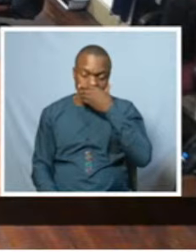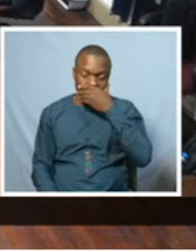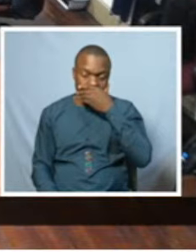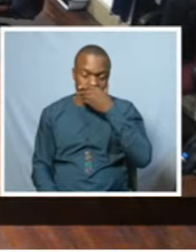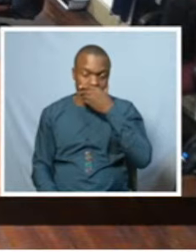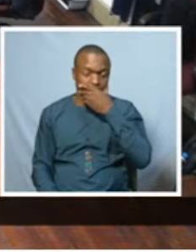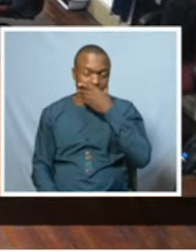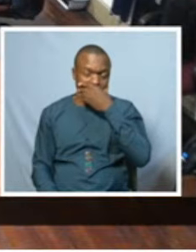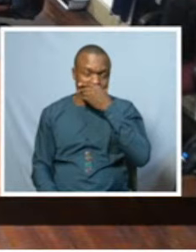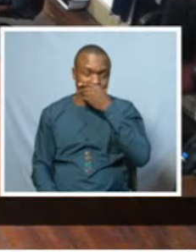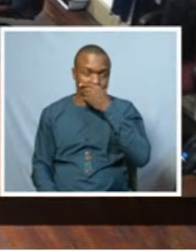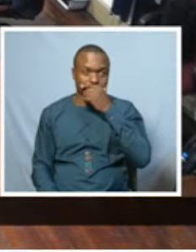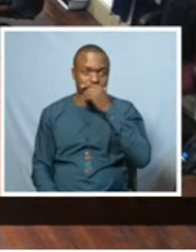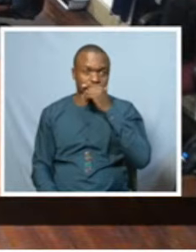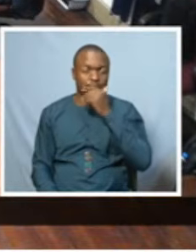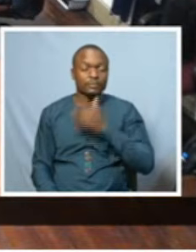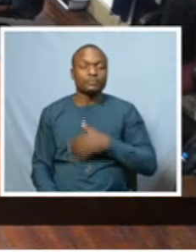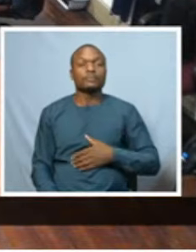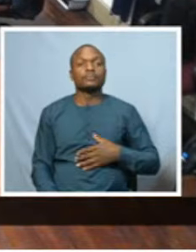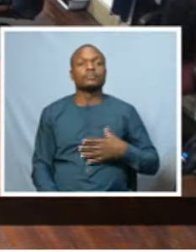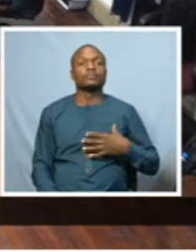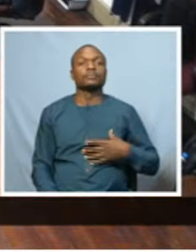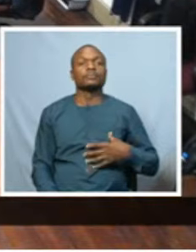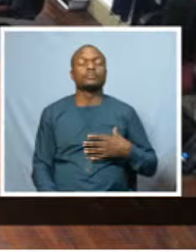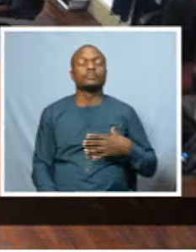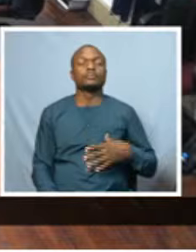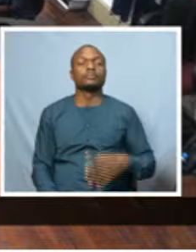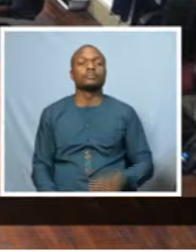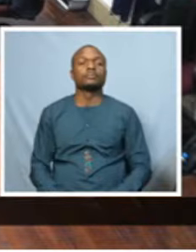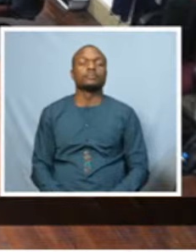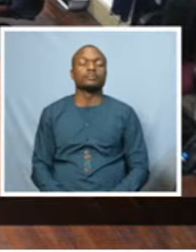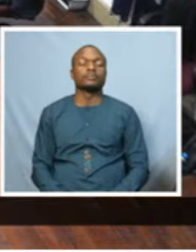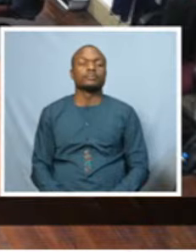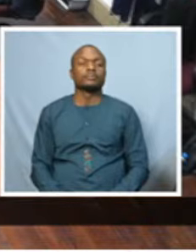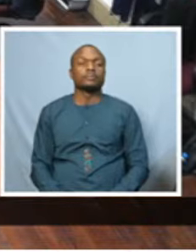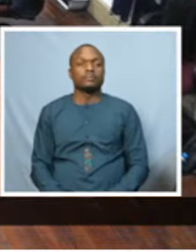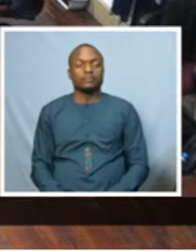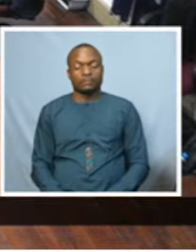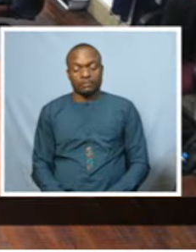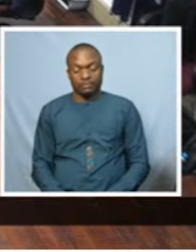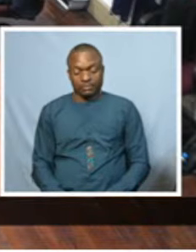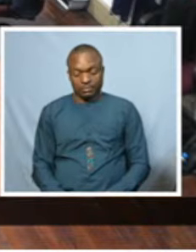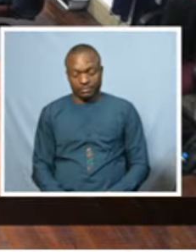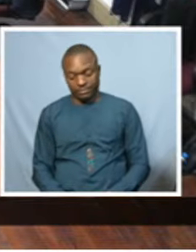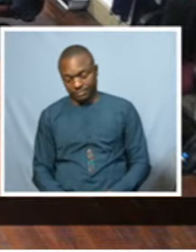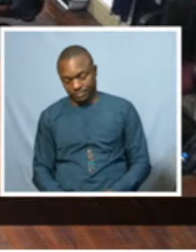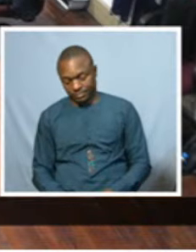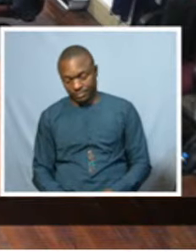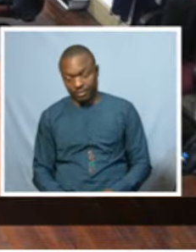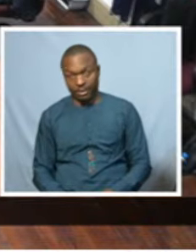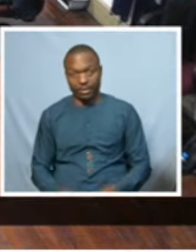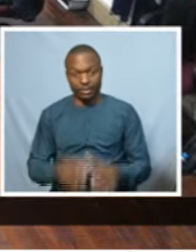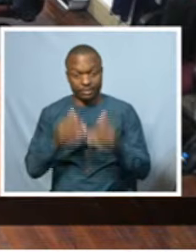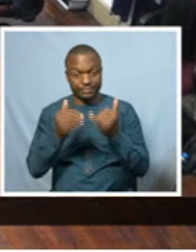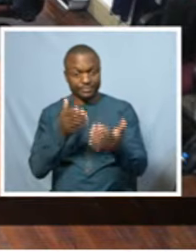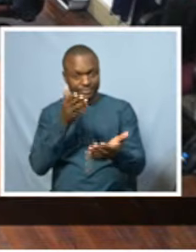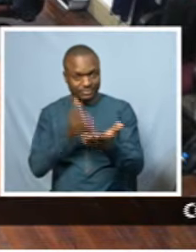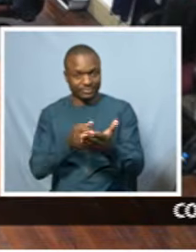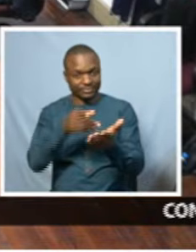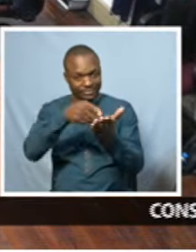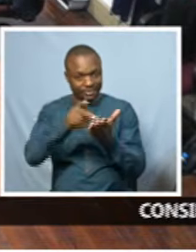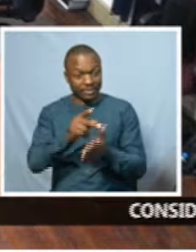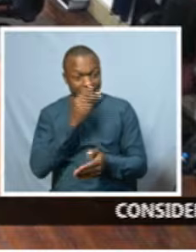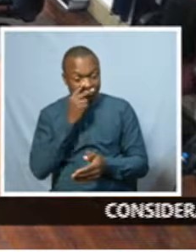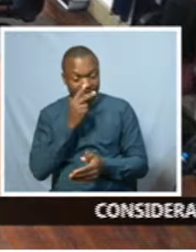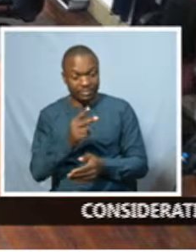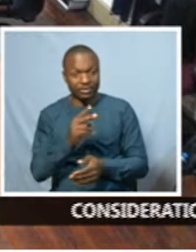balance sheet for the 2,608,000. They're showing exactly how they spent the money. Now, here, the payments that you see